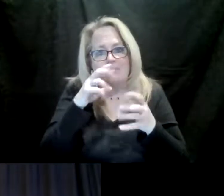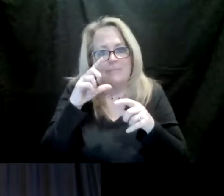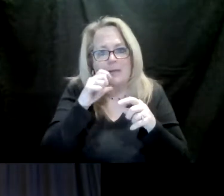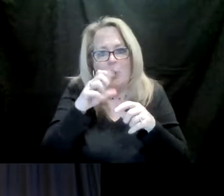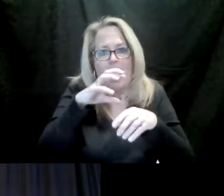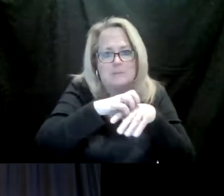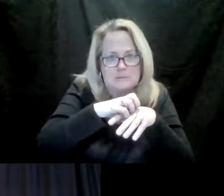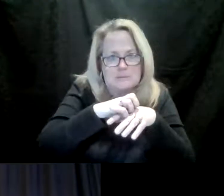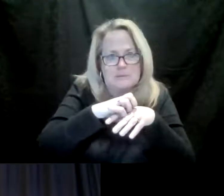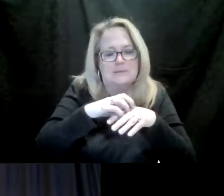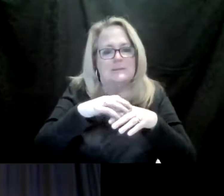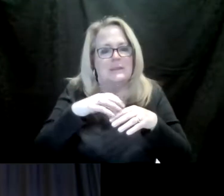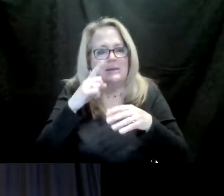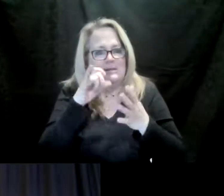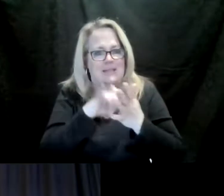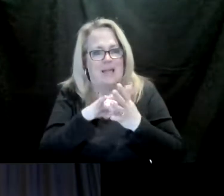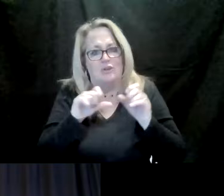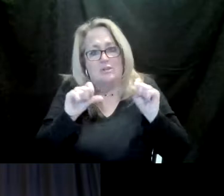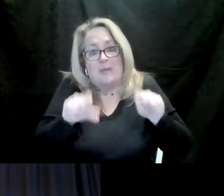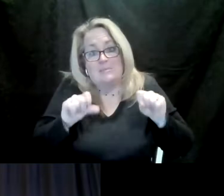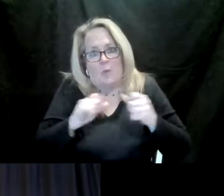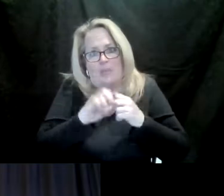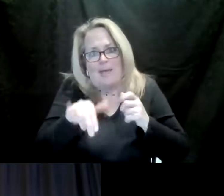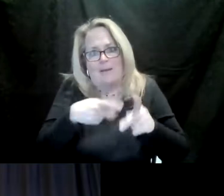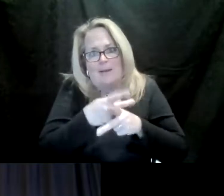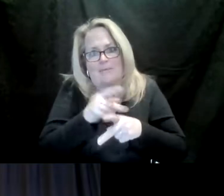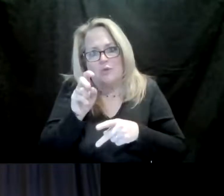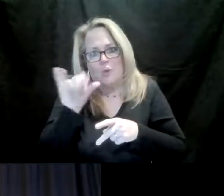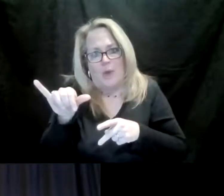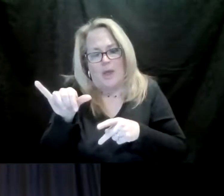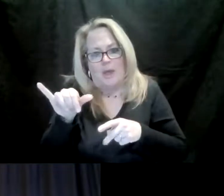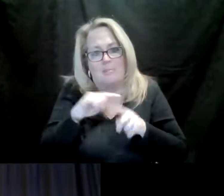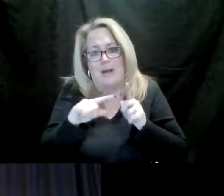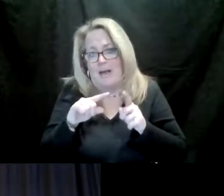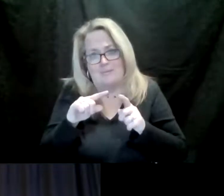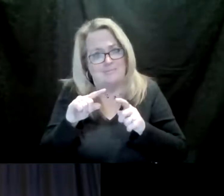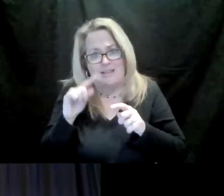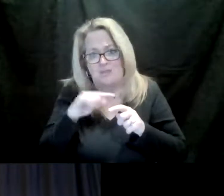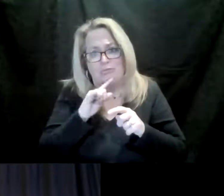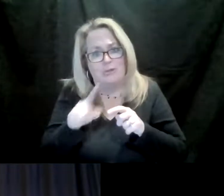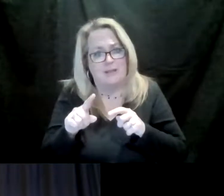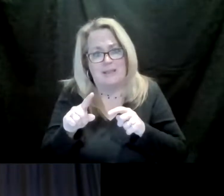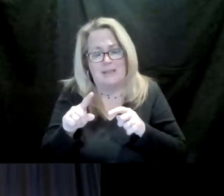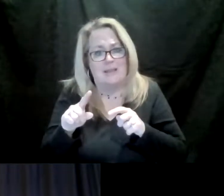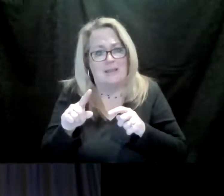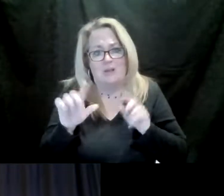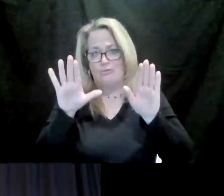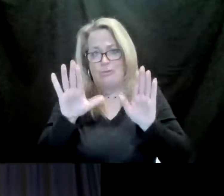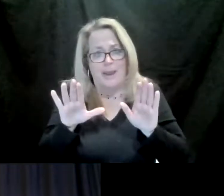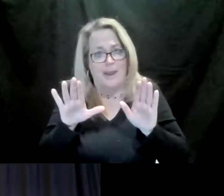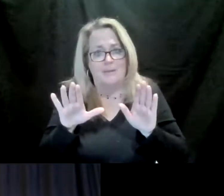piece, because of course that would be possible with this type of a toy. But this is a really turned out to be